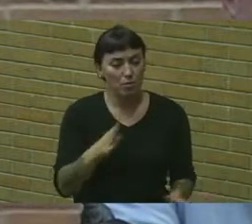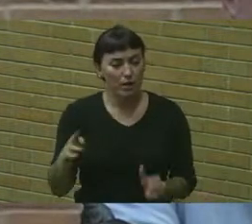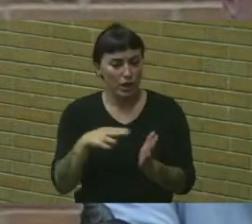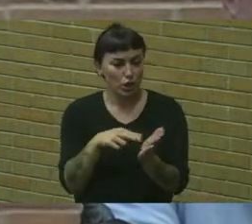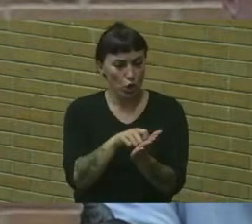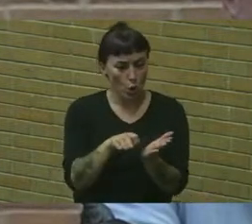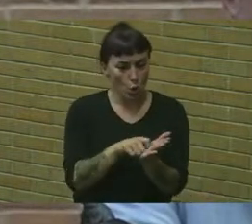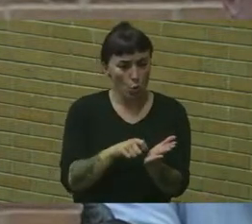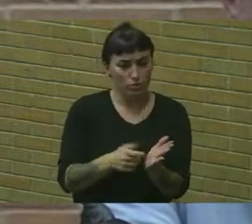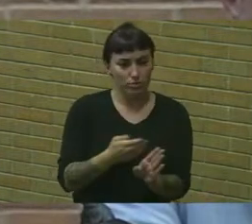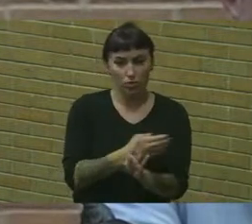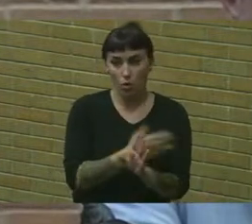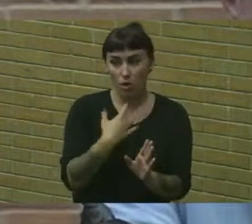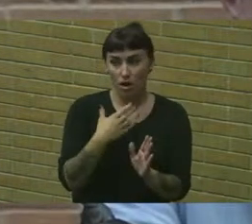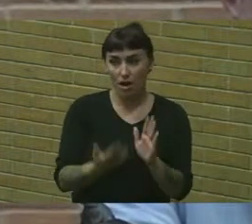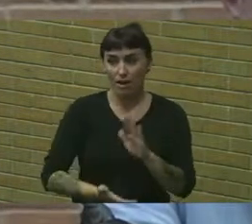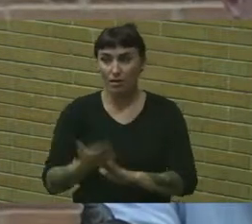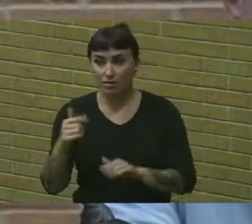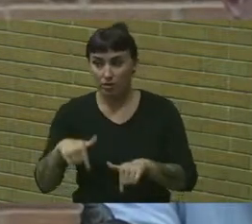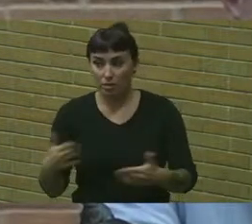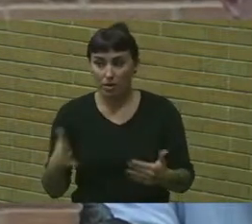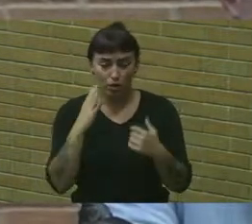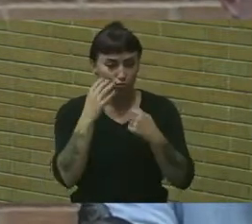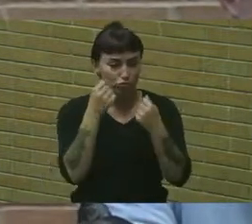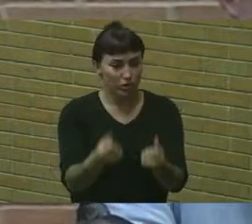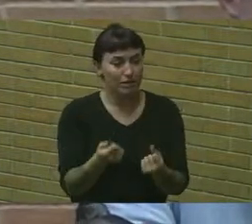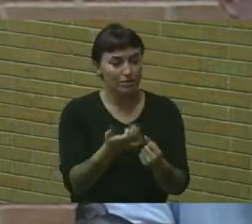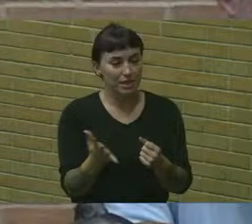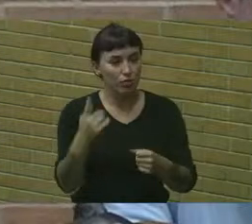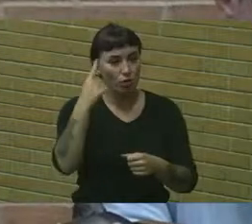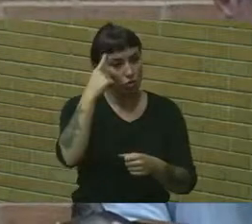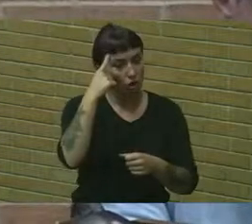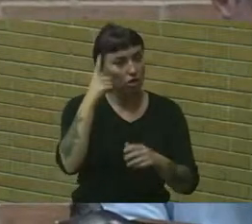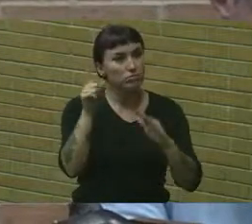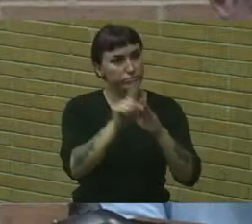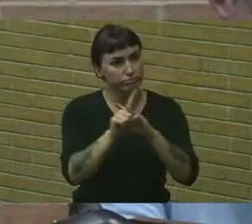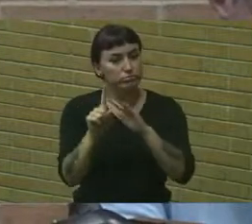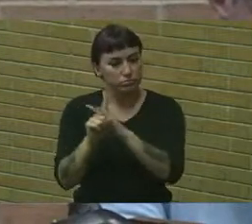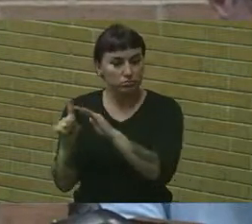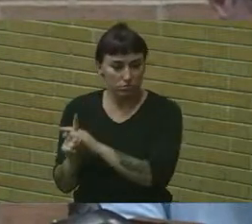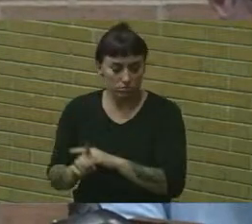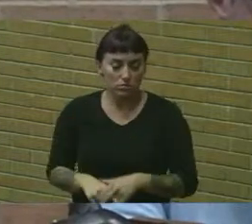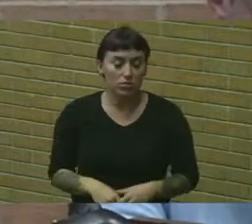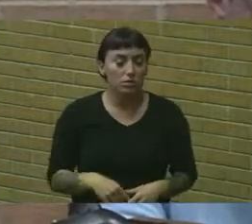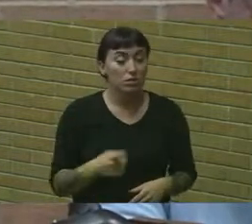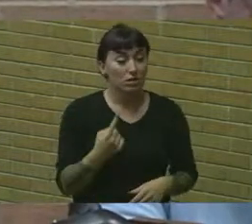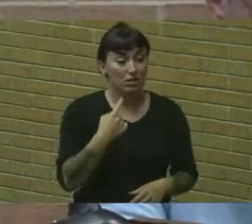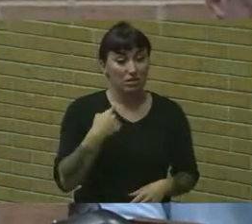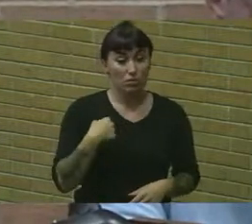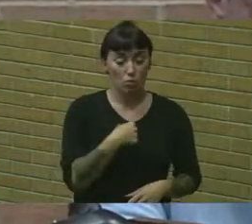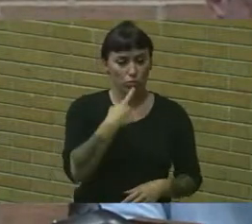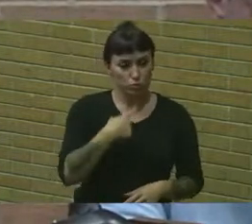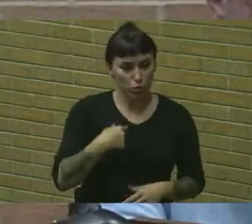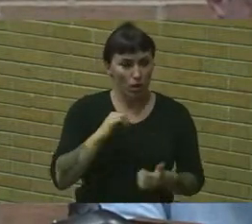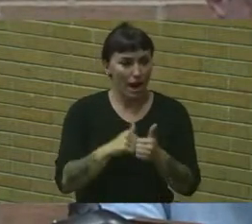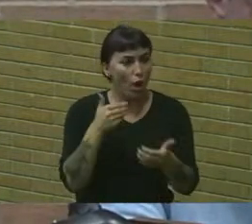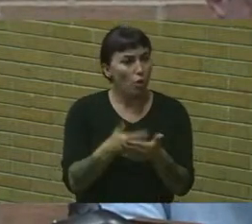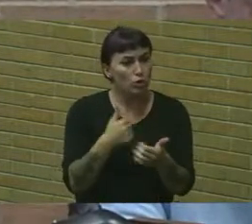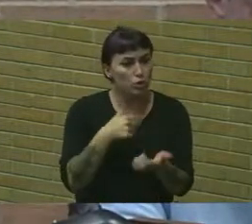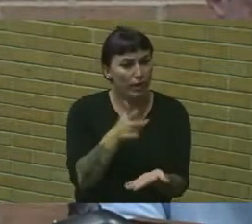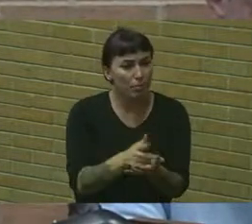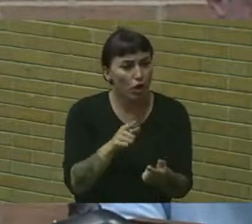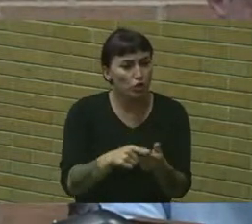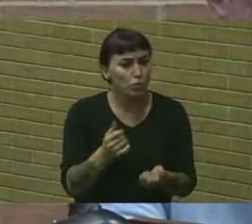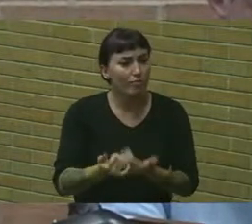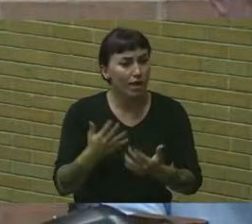before I left to come here, and as I was driving, several thoughts came through my mind. We are told how close we can park to a